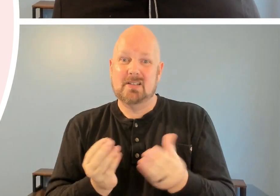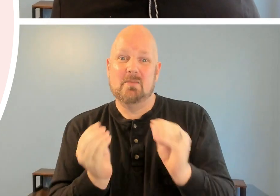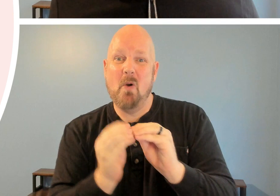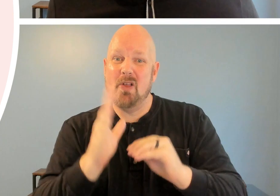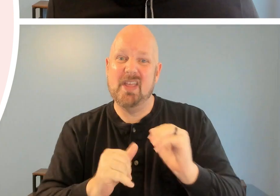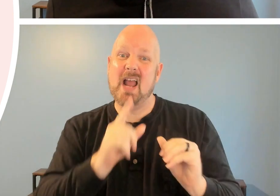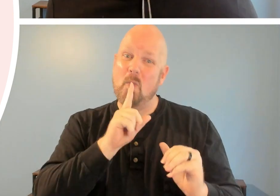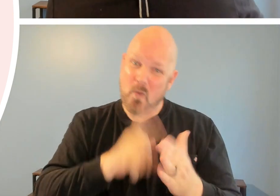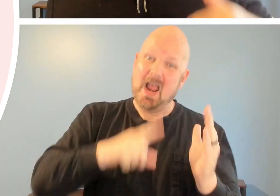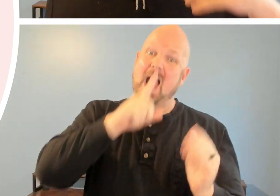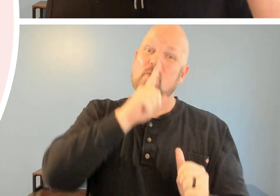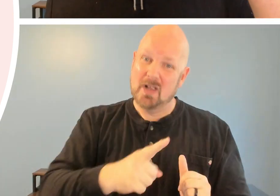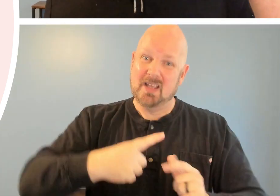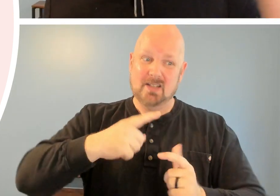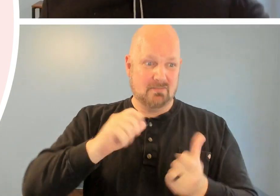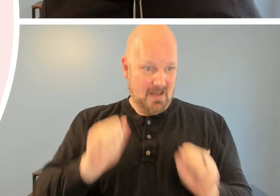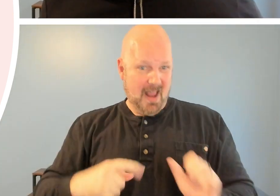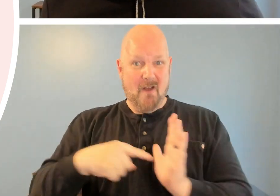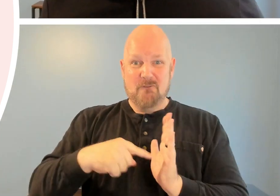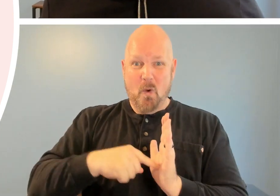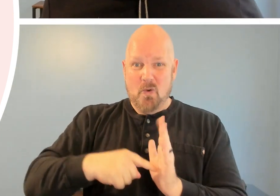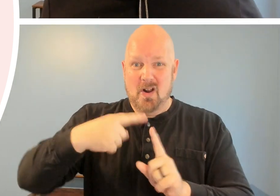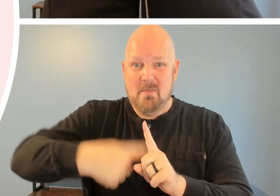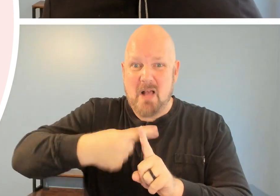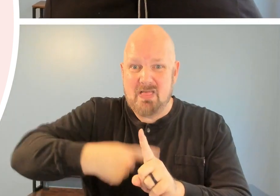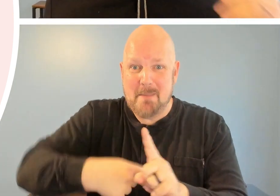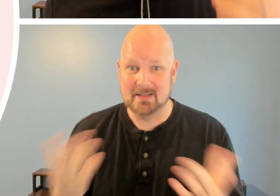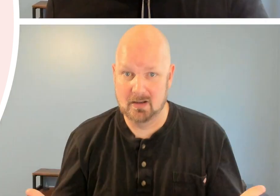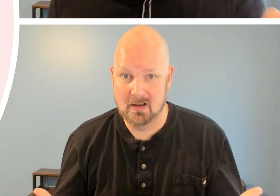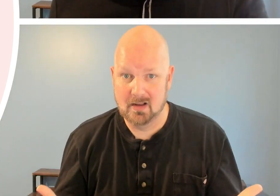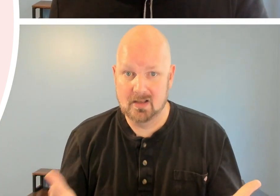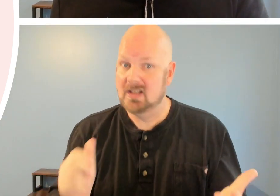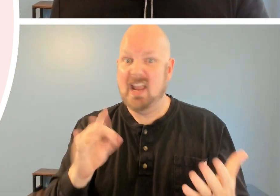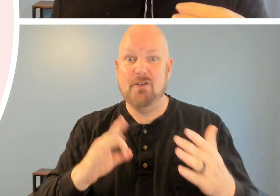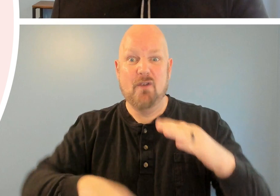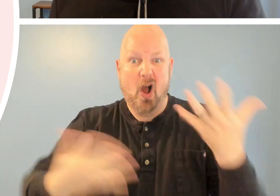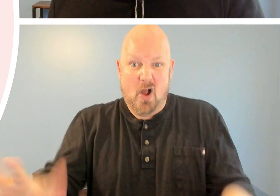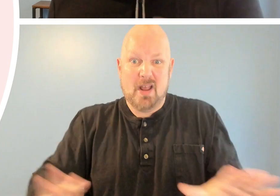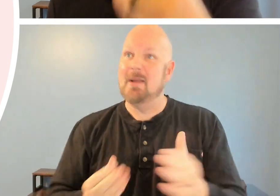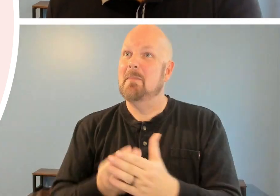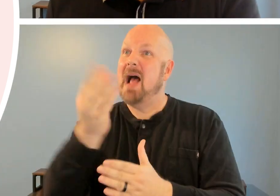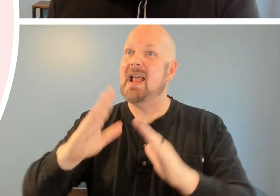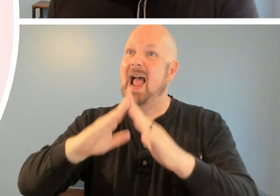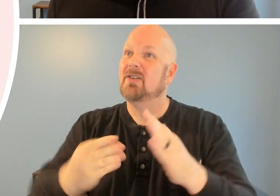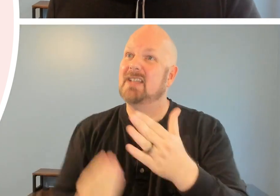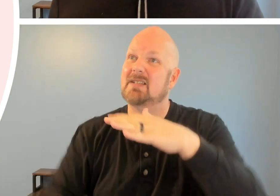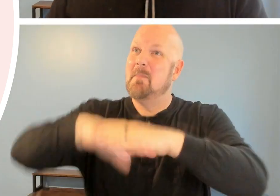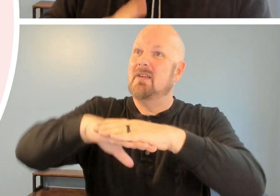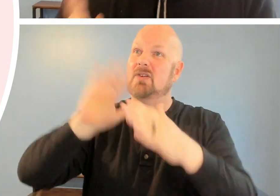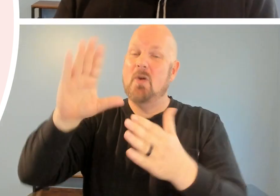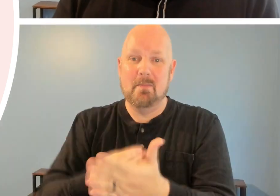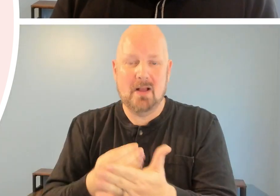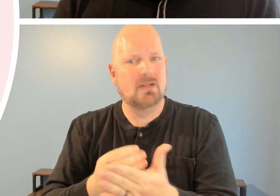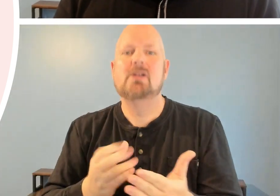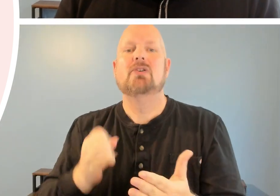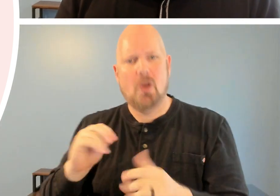afford on a monthly basis. If you've maxed that sucker out. So again, work with your lender, crunch those numbers, come up with that plan.